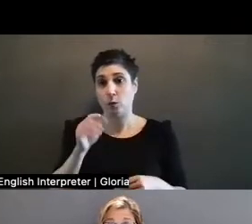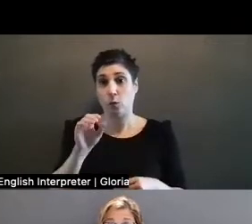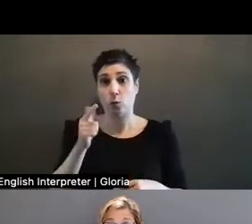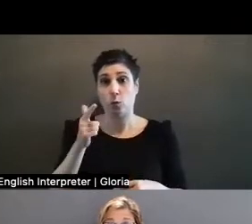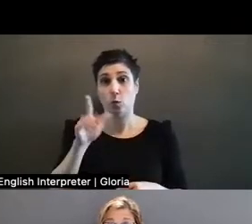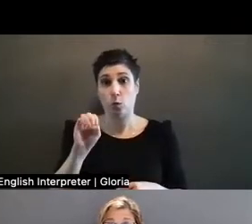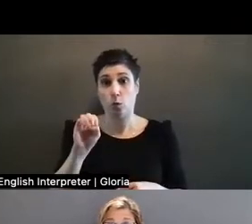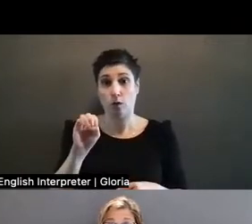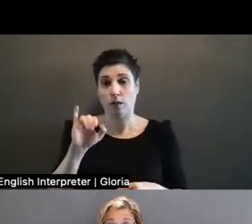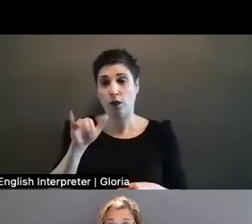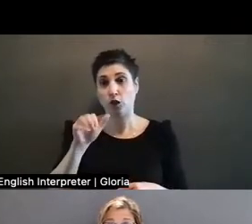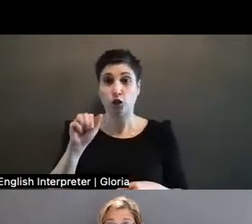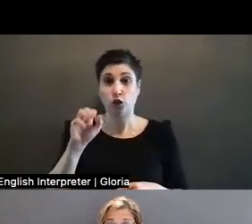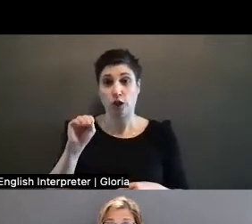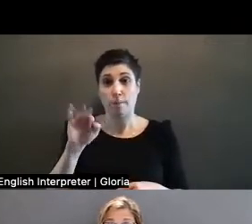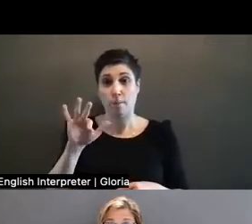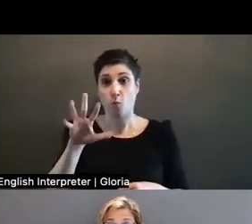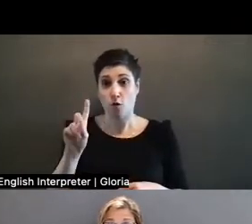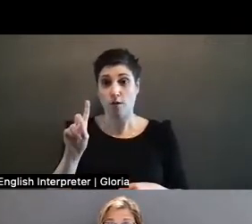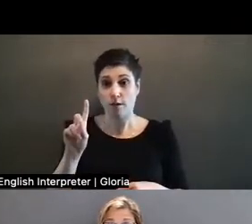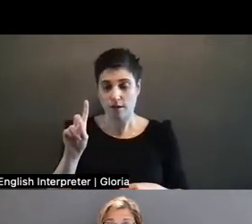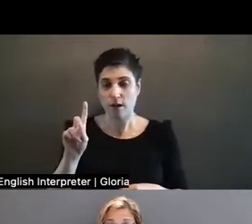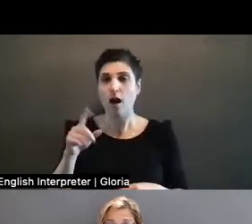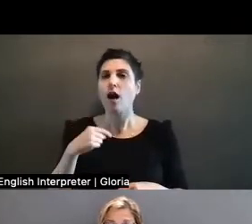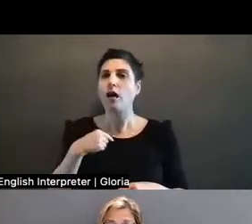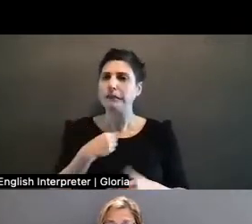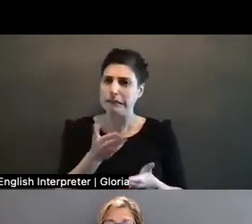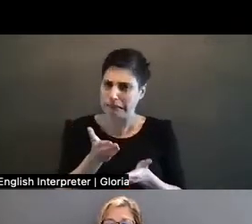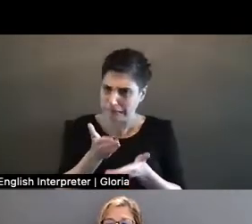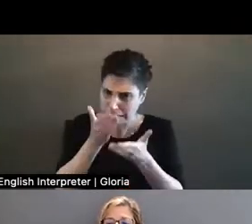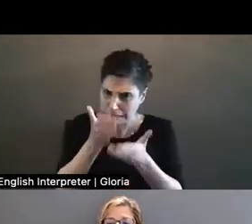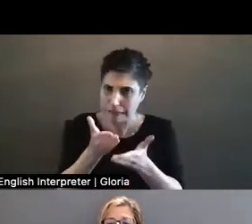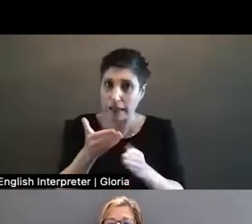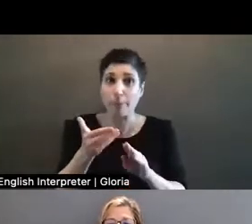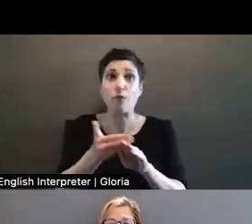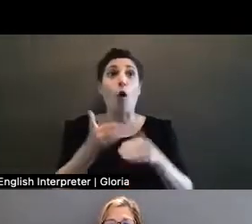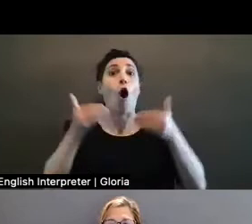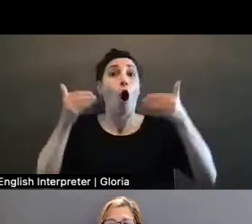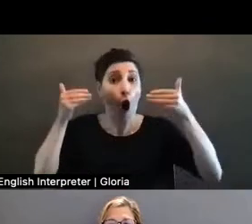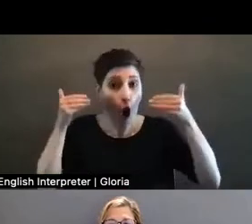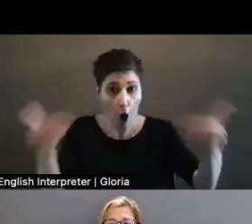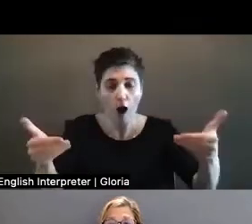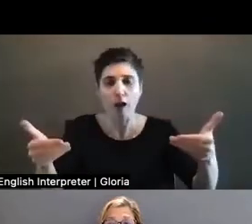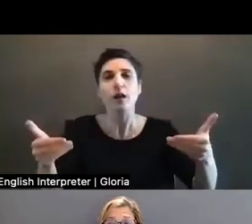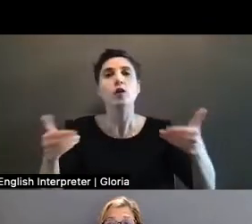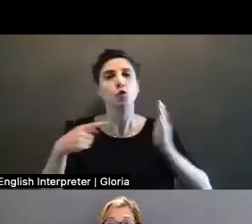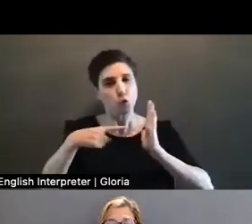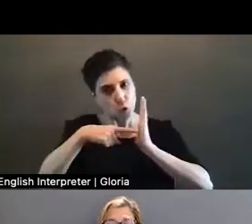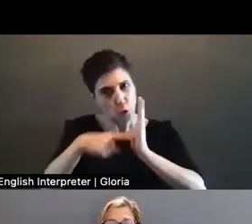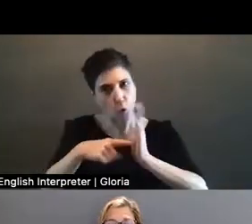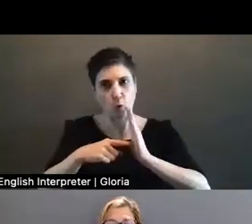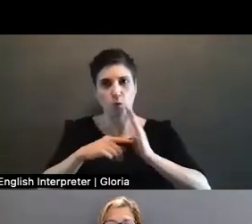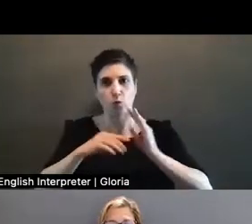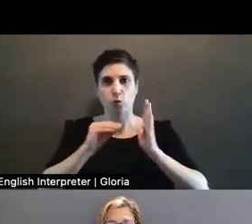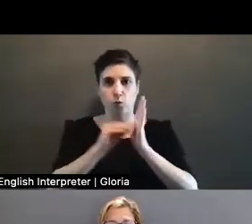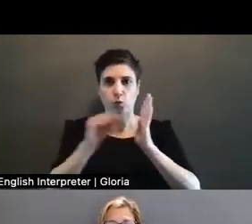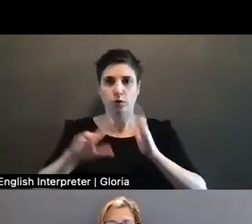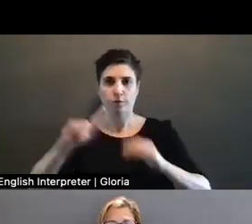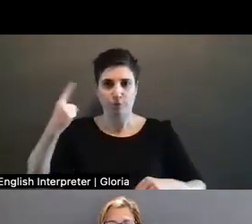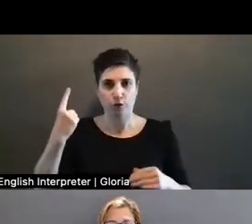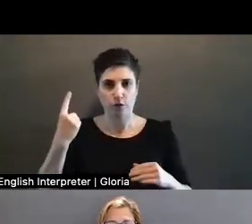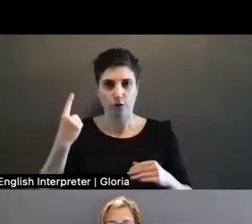suggest demonstrating all the different tools so students know exactly what they can